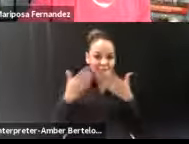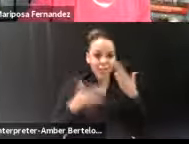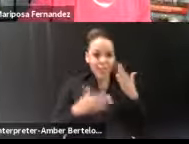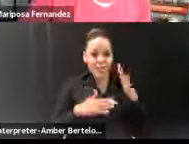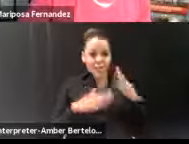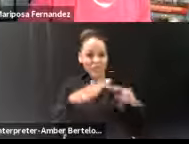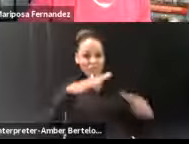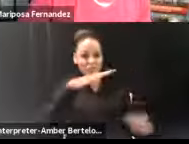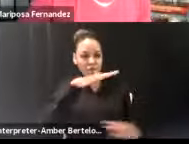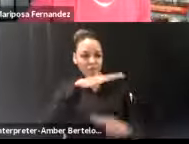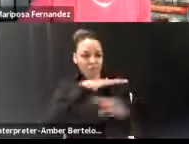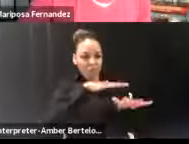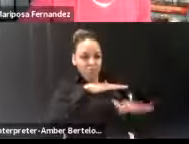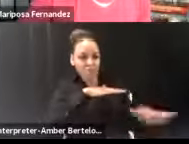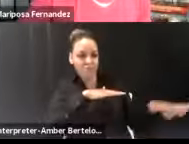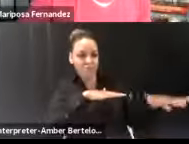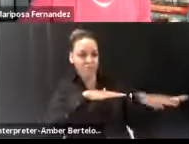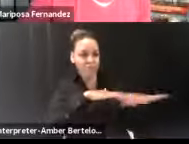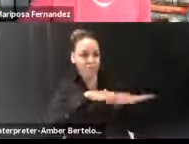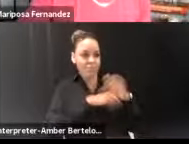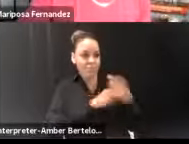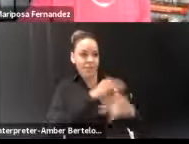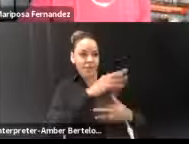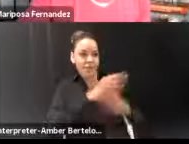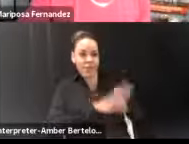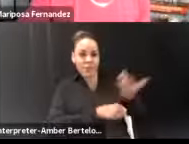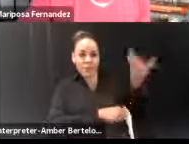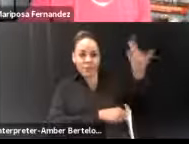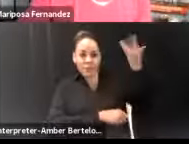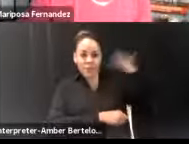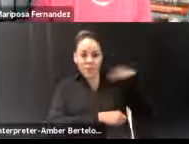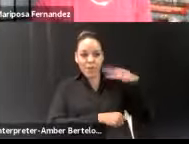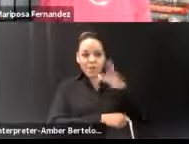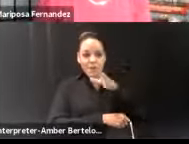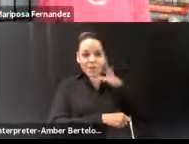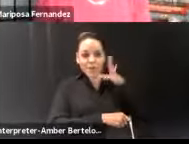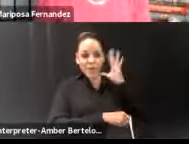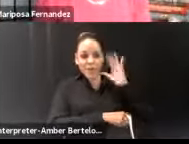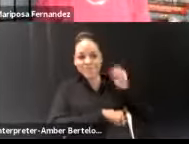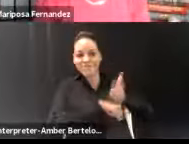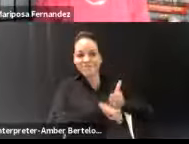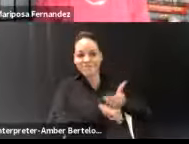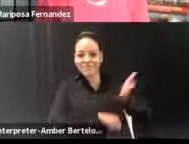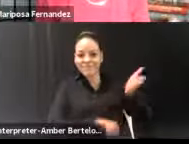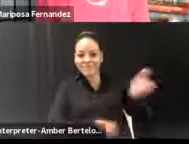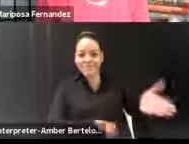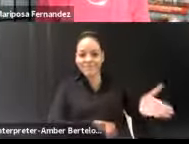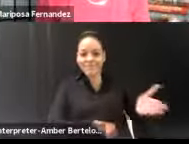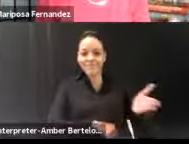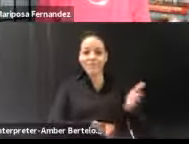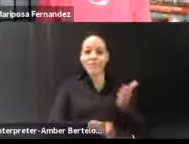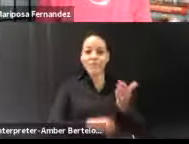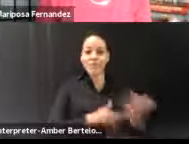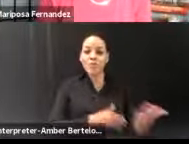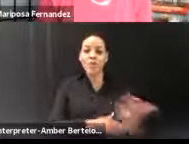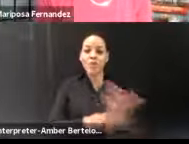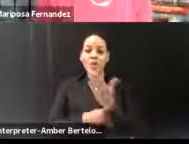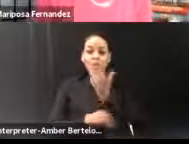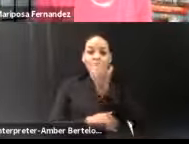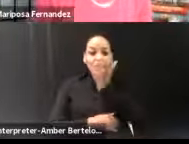Bridge underpass, where years ago, before our time, a farm stood. Morning dew on fresh